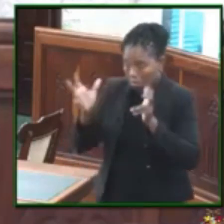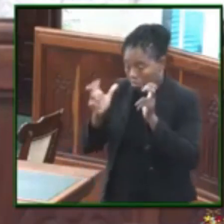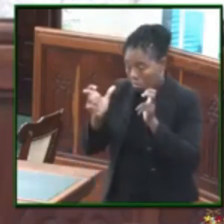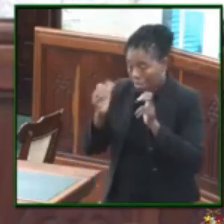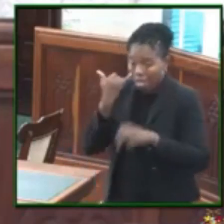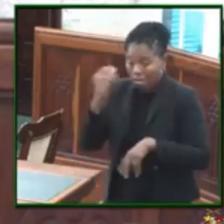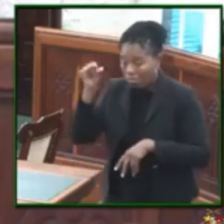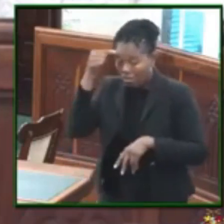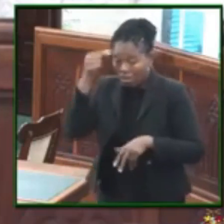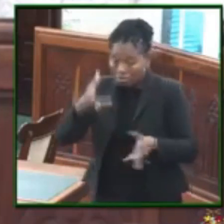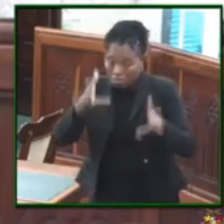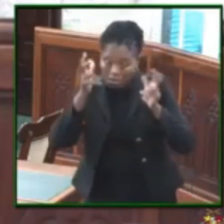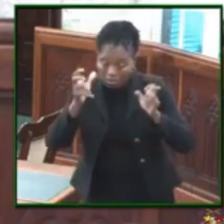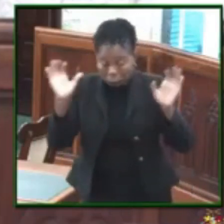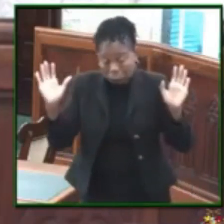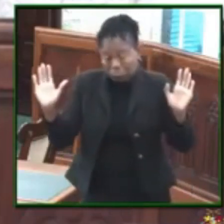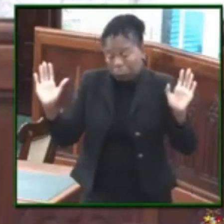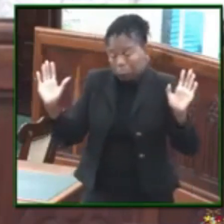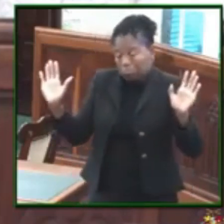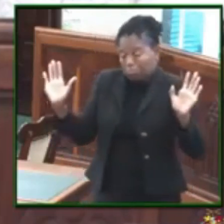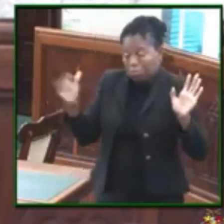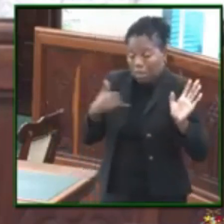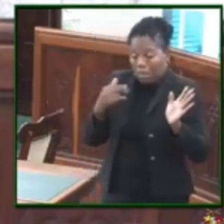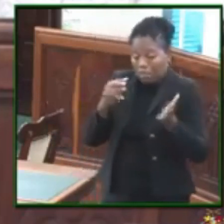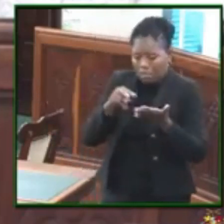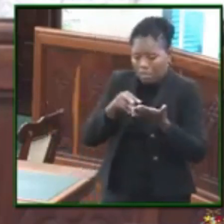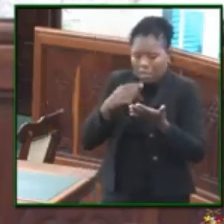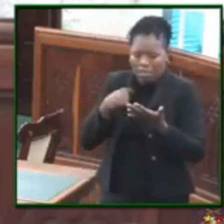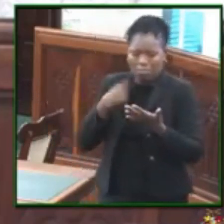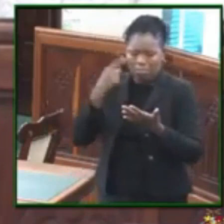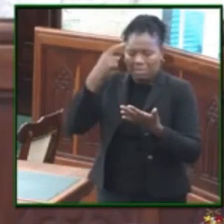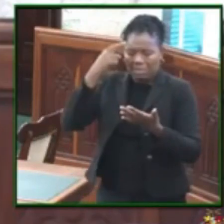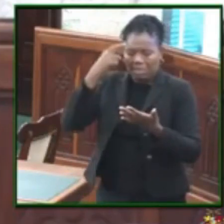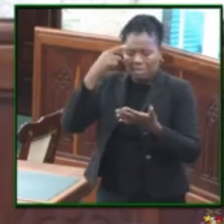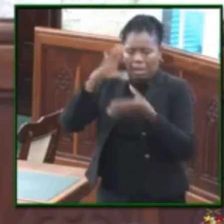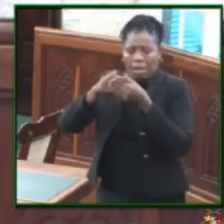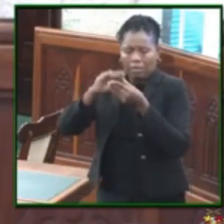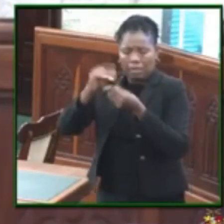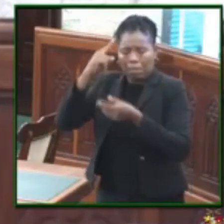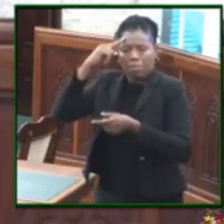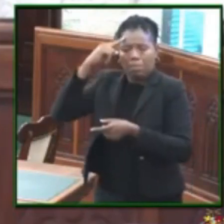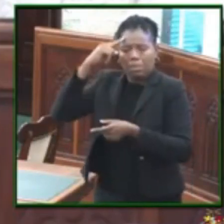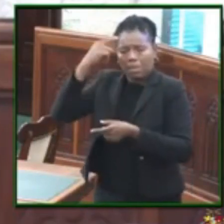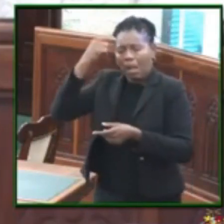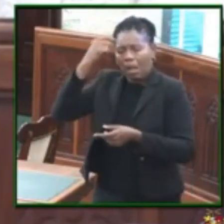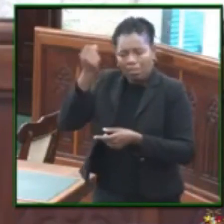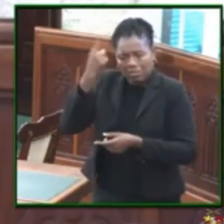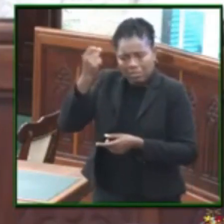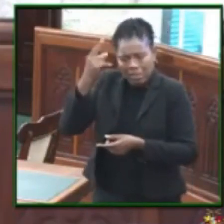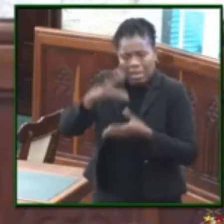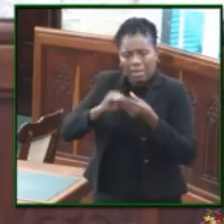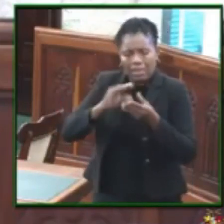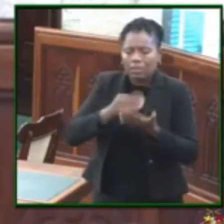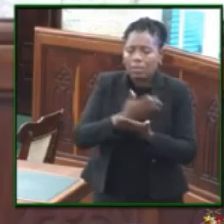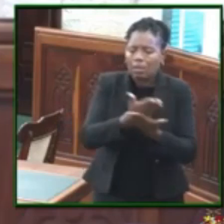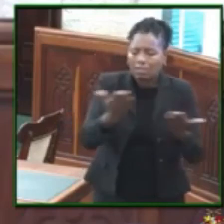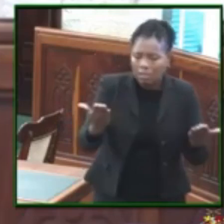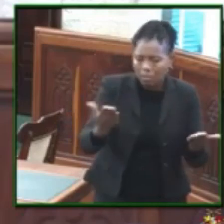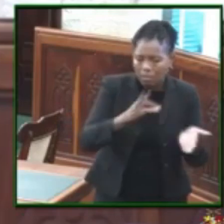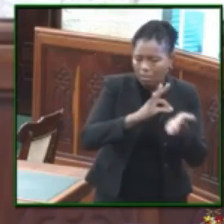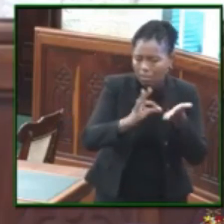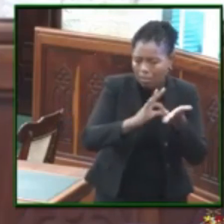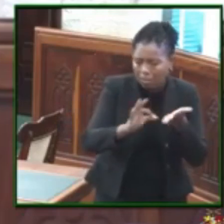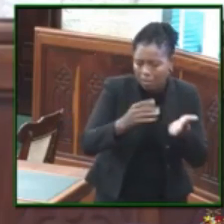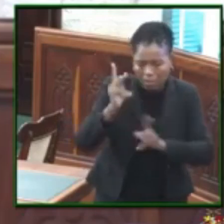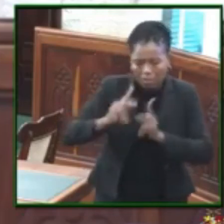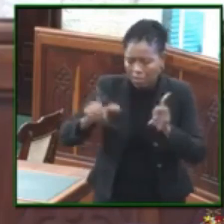me or not, if my interpretation is that this government intends to reach into unclaimed